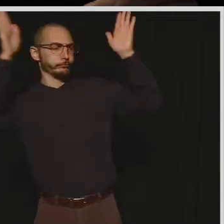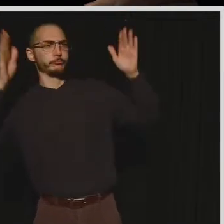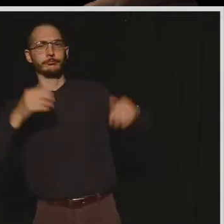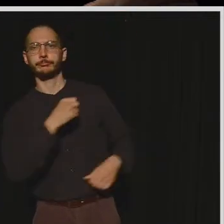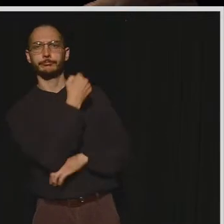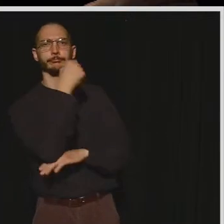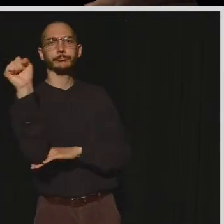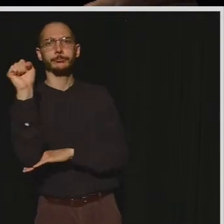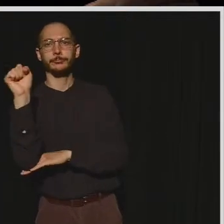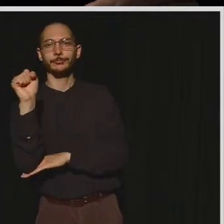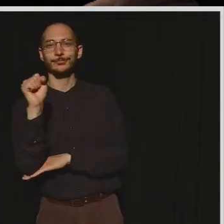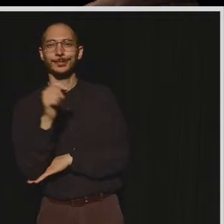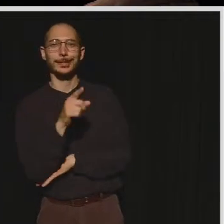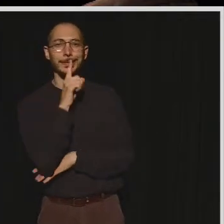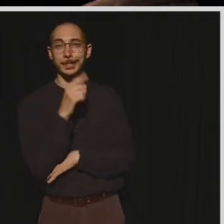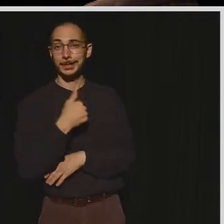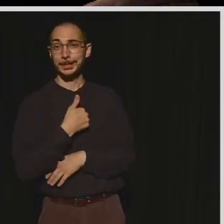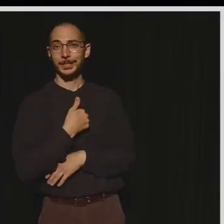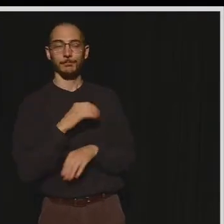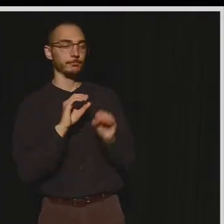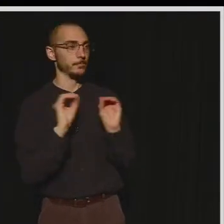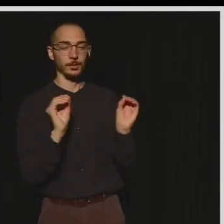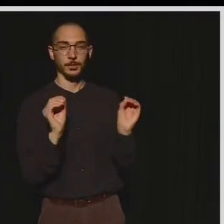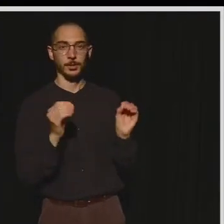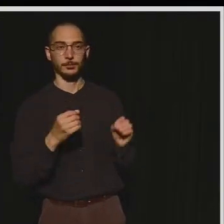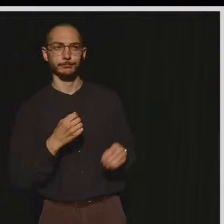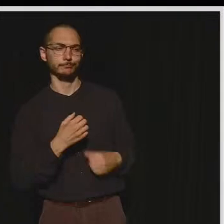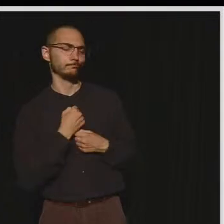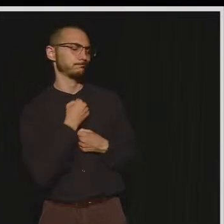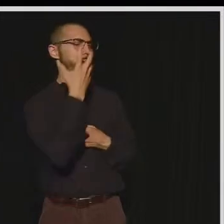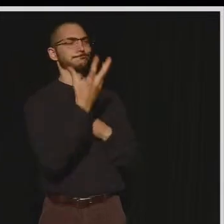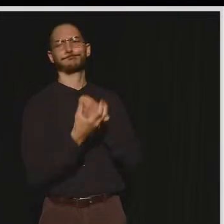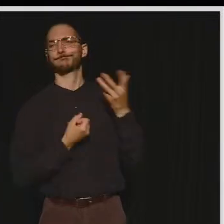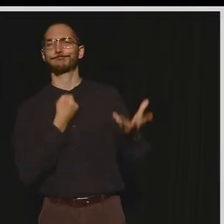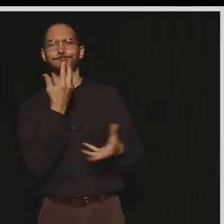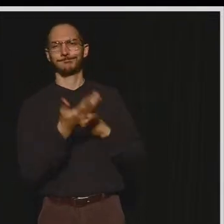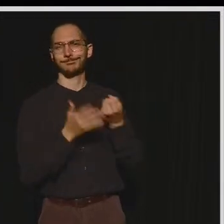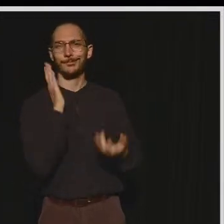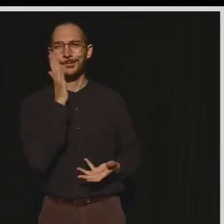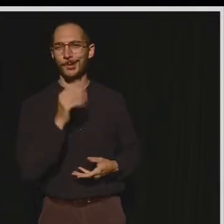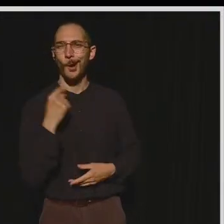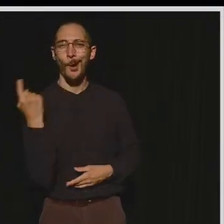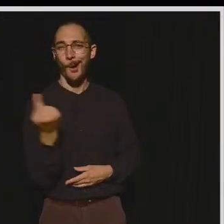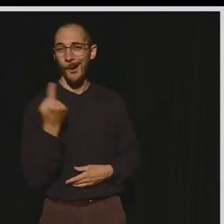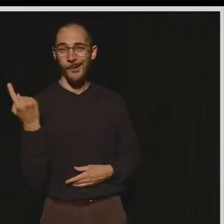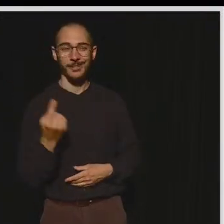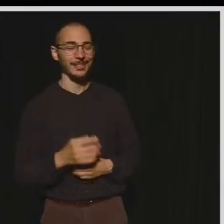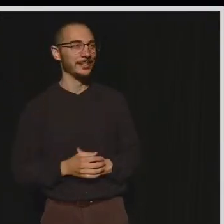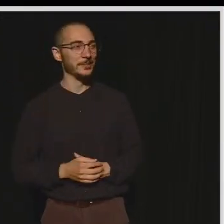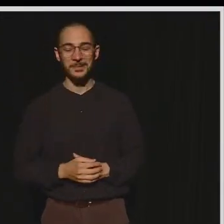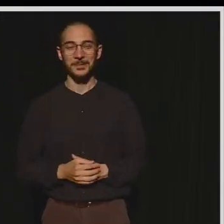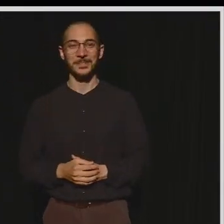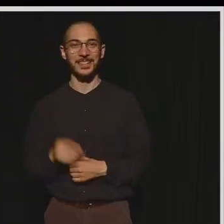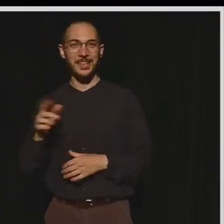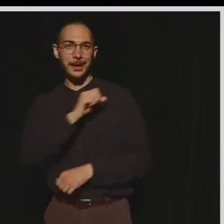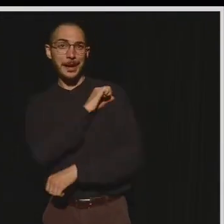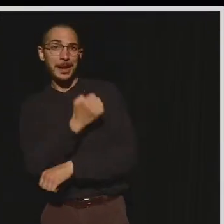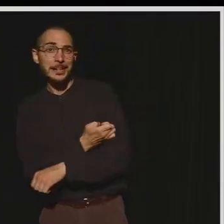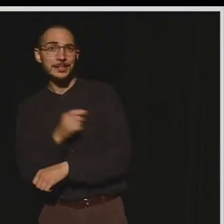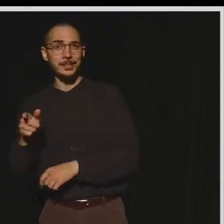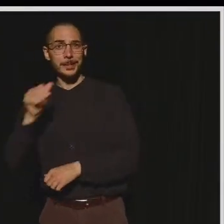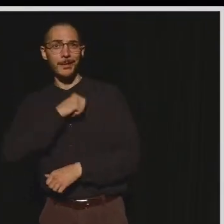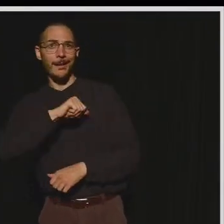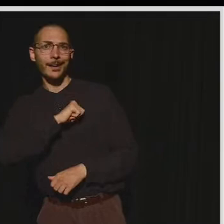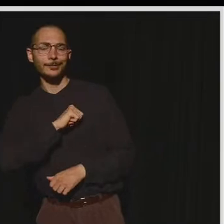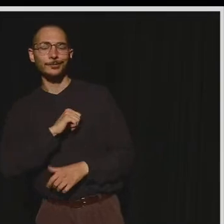like I'm not having it, they're not having it. And it's just such an exuberant way of living. And I'm like, wow, okay, actually this is great, because we